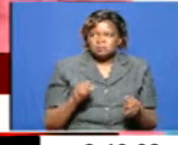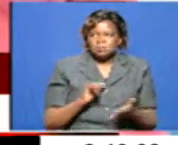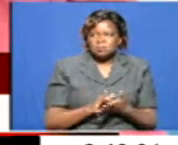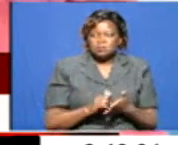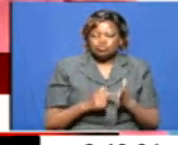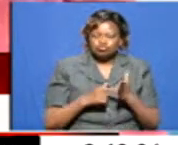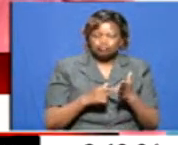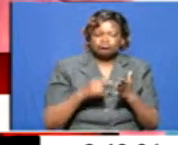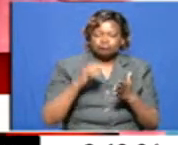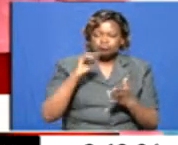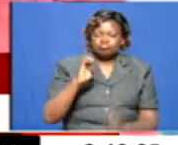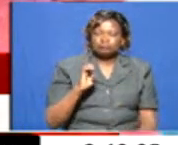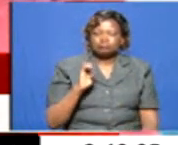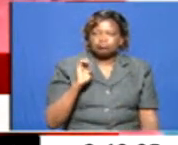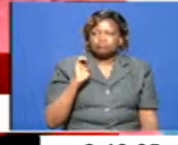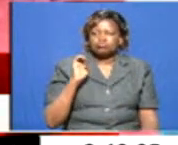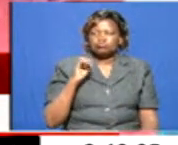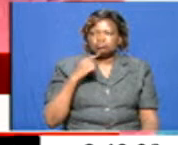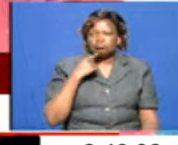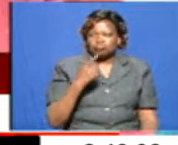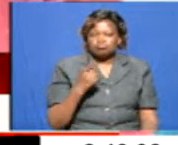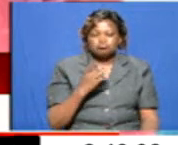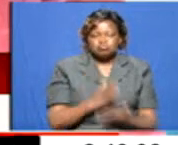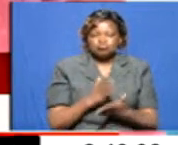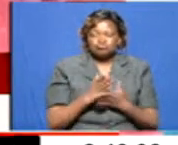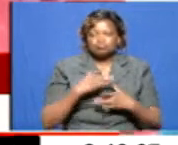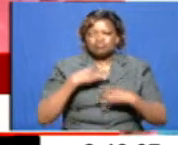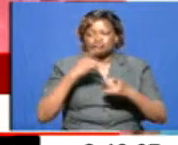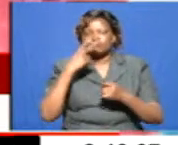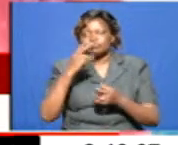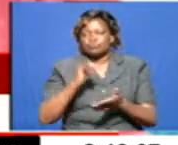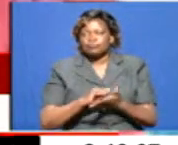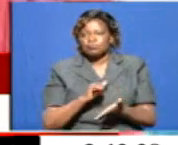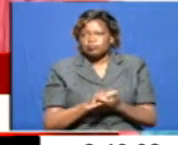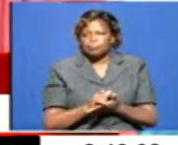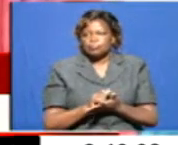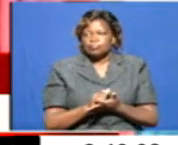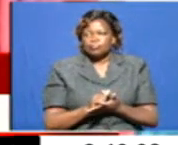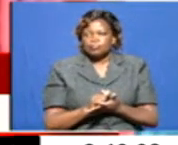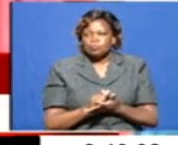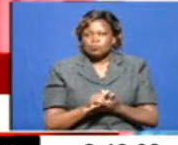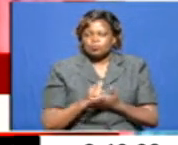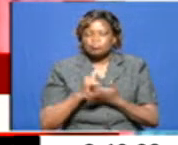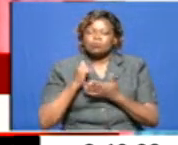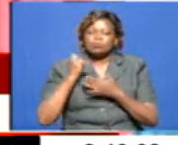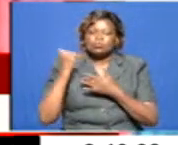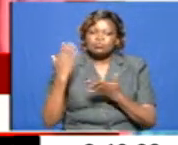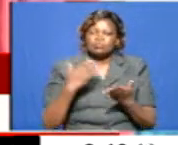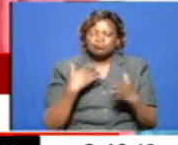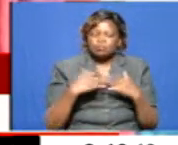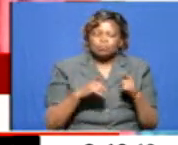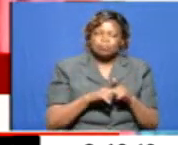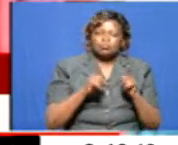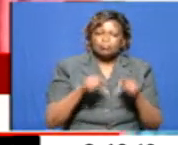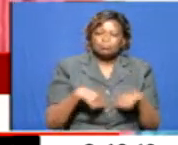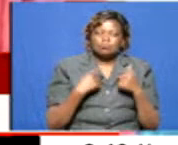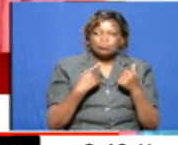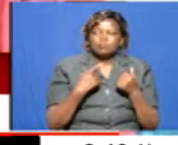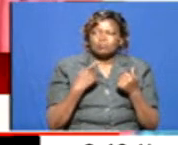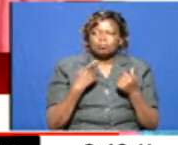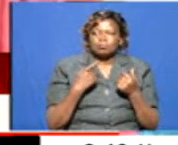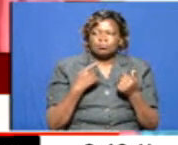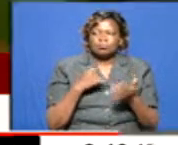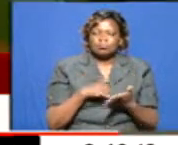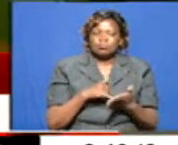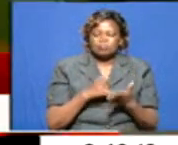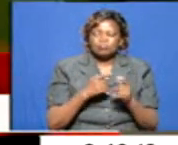SMEs. So it's very interesting to see that they bring in the players like ourselves on the board. So that